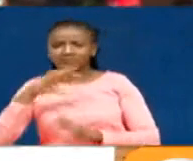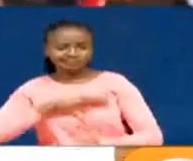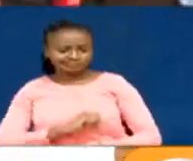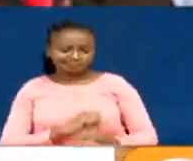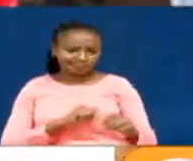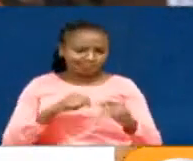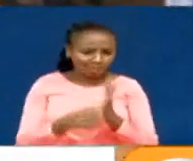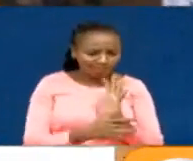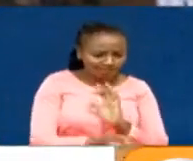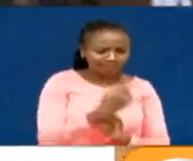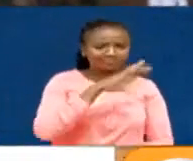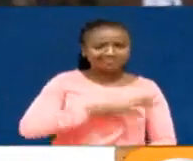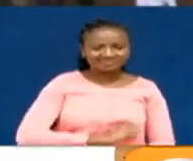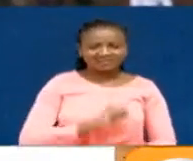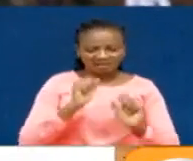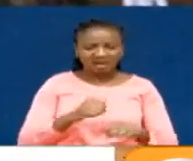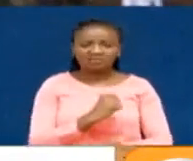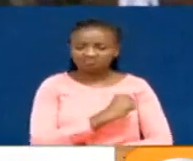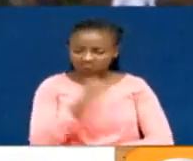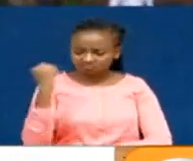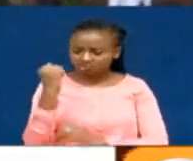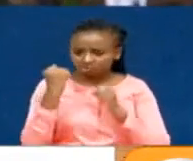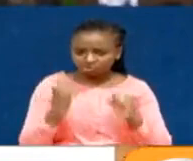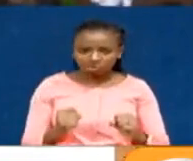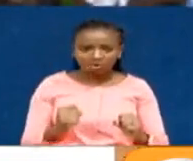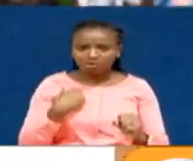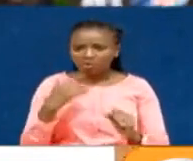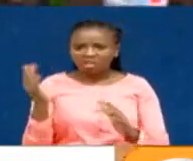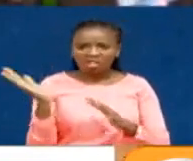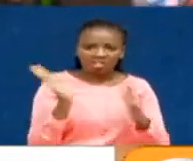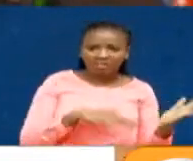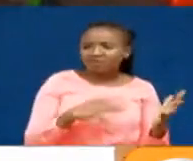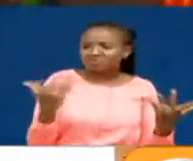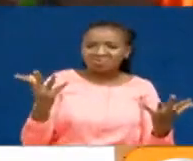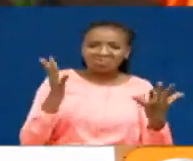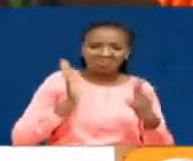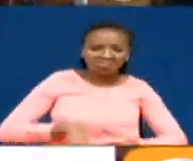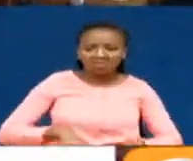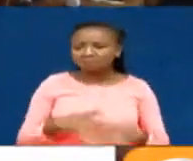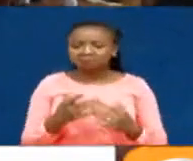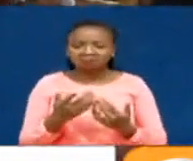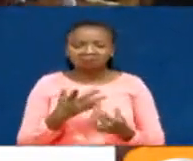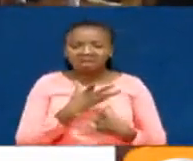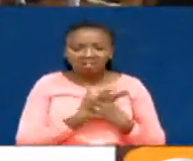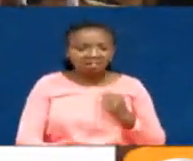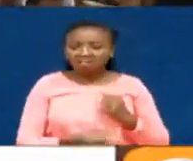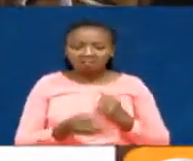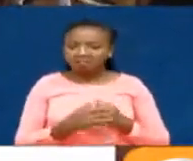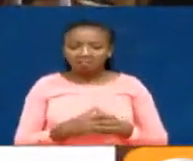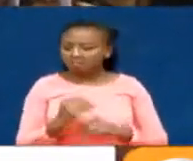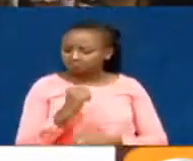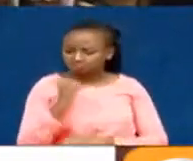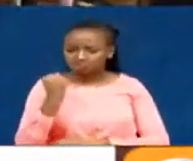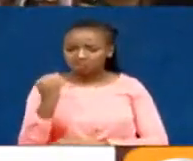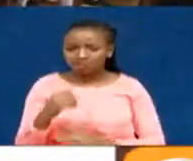zinawapata wamesimama wakiwa ange kwamba hawawezi wakapelekwa na upepo, dhoruba haziwezi kawaangusha chini. The popularity of the